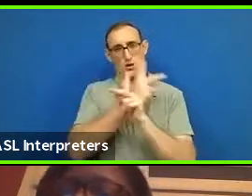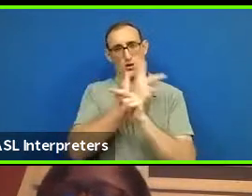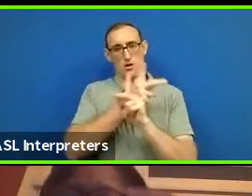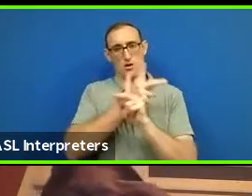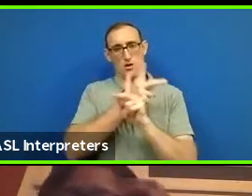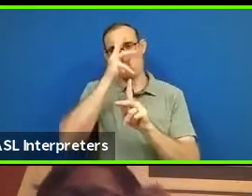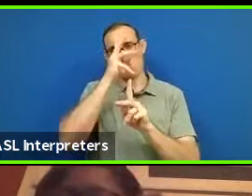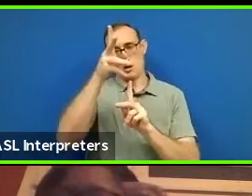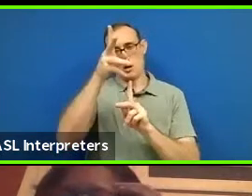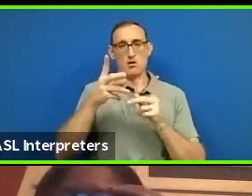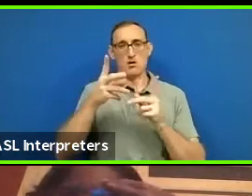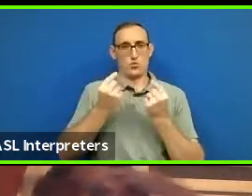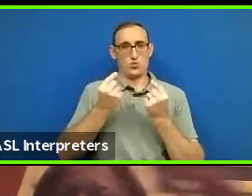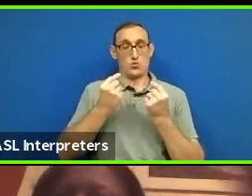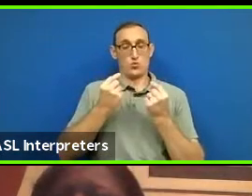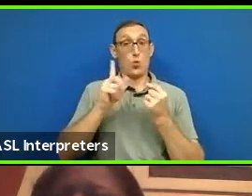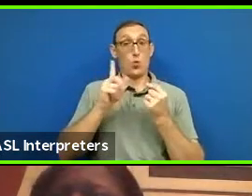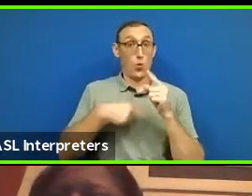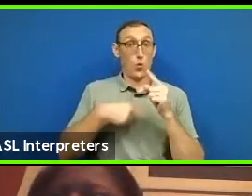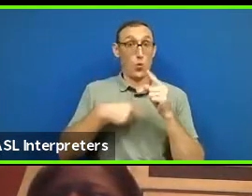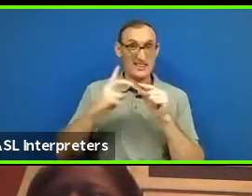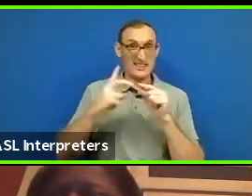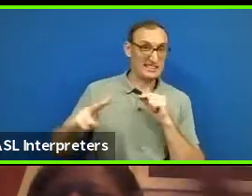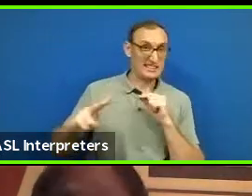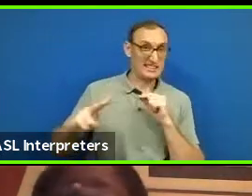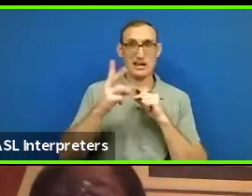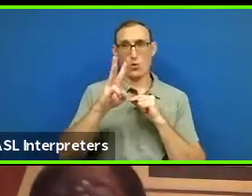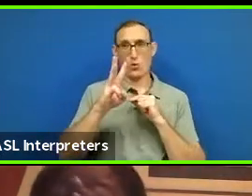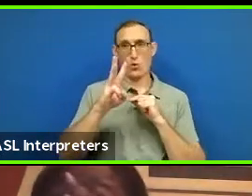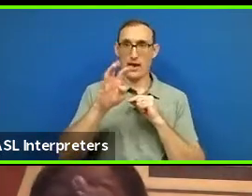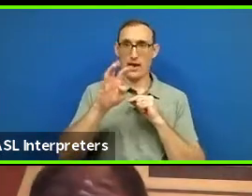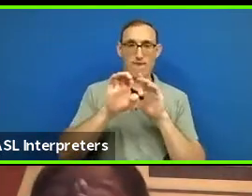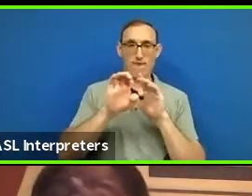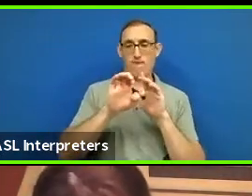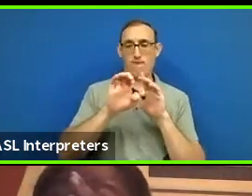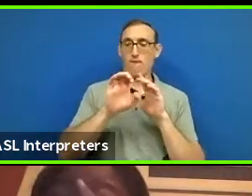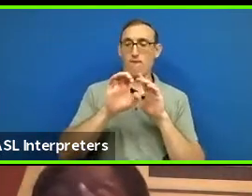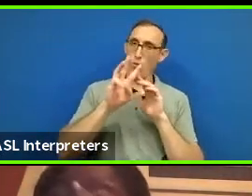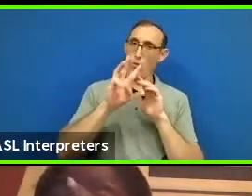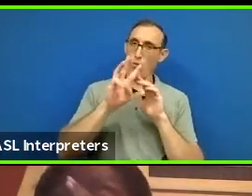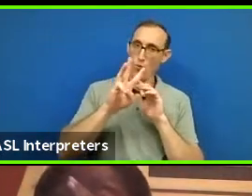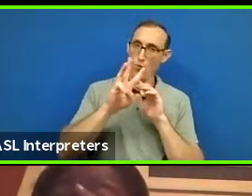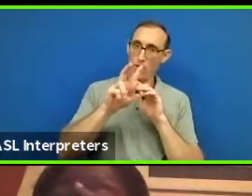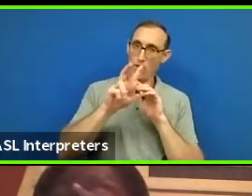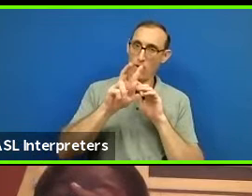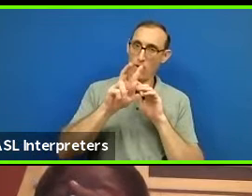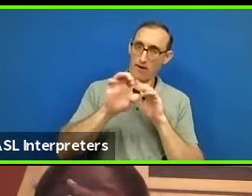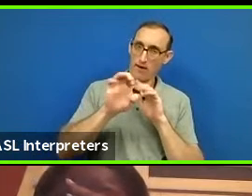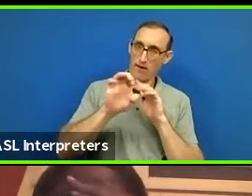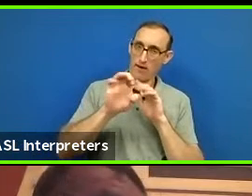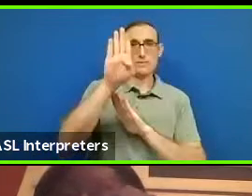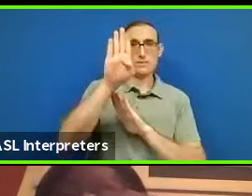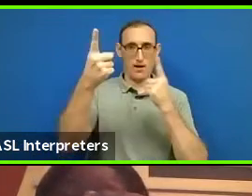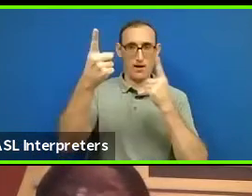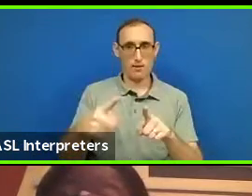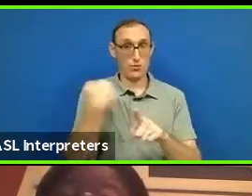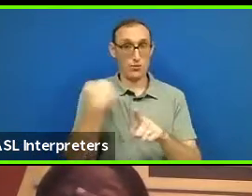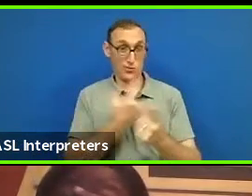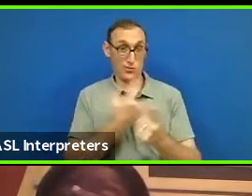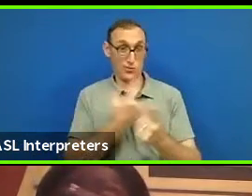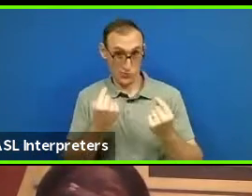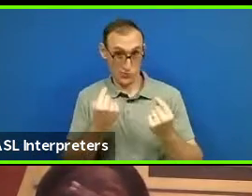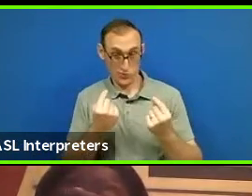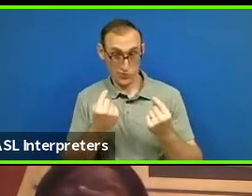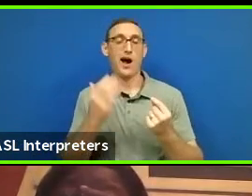if/when the second wave comes back. And you're correct, you know, there are 25 days left of instruction. We're